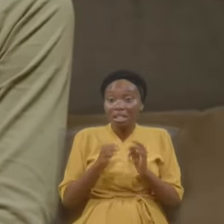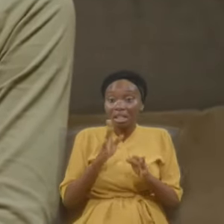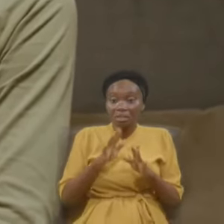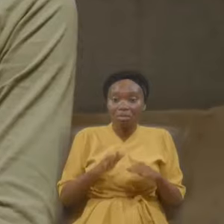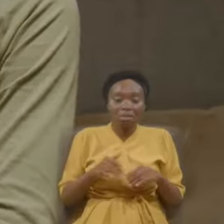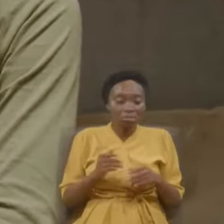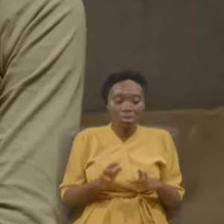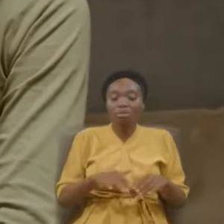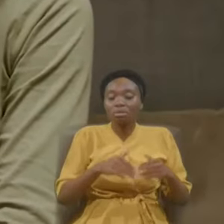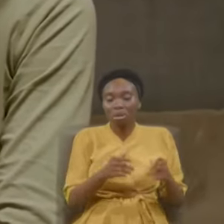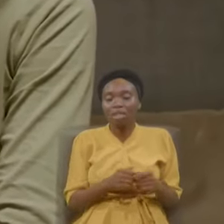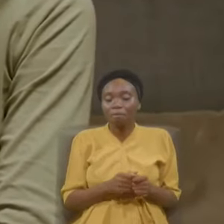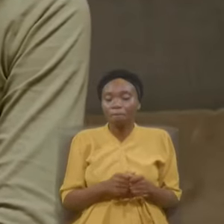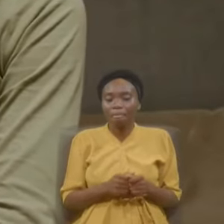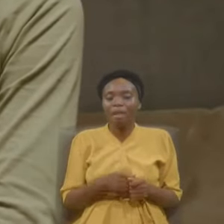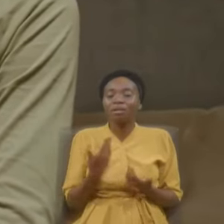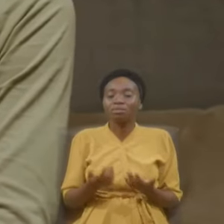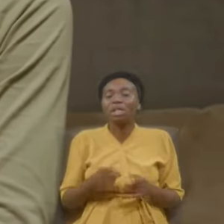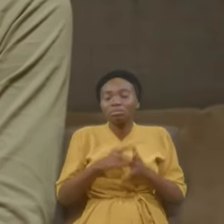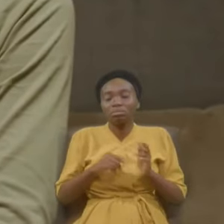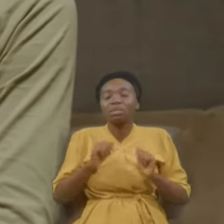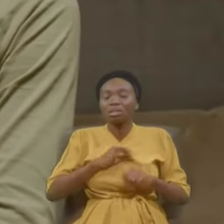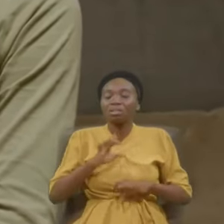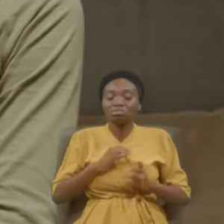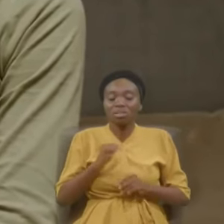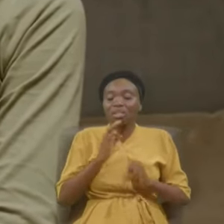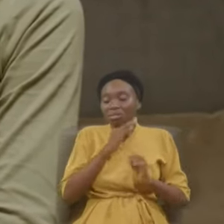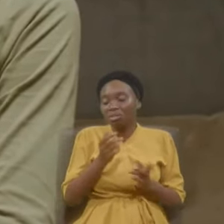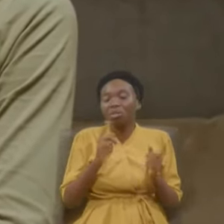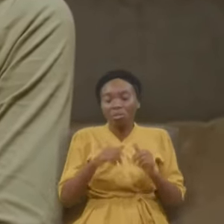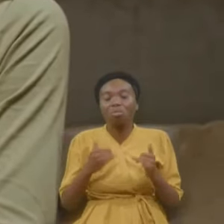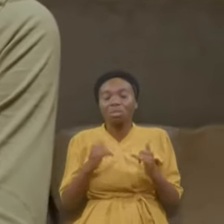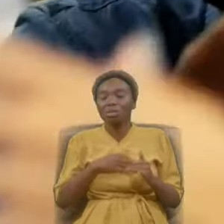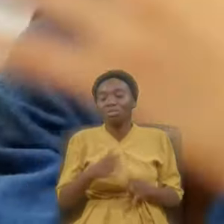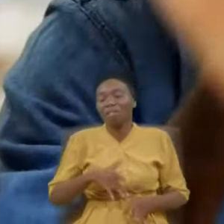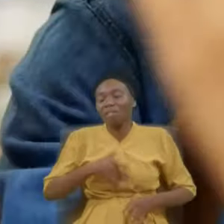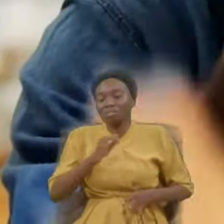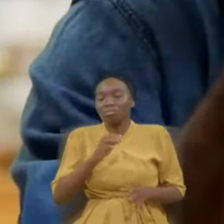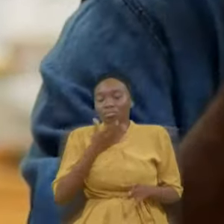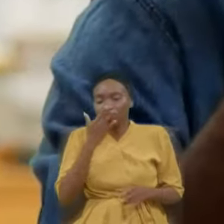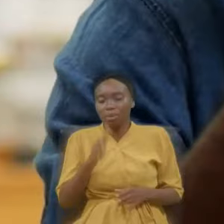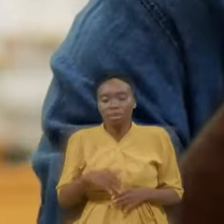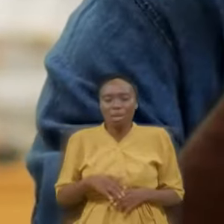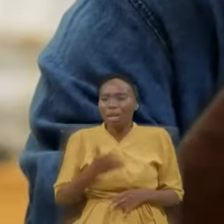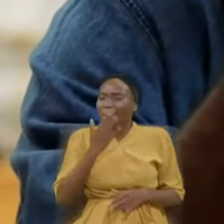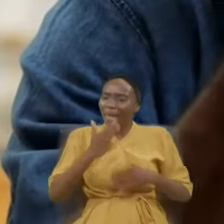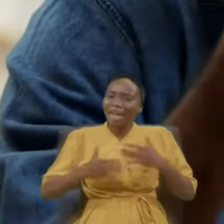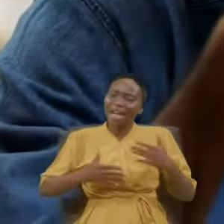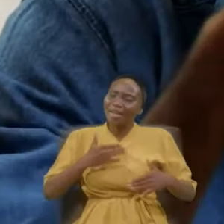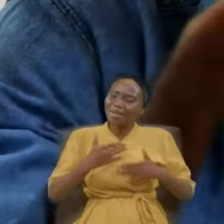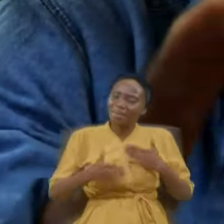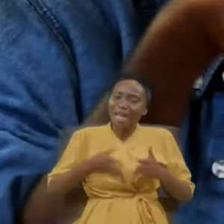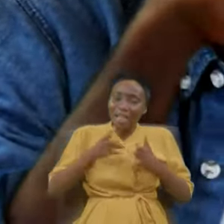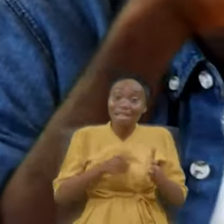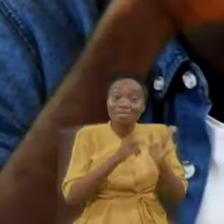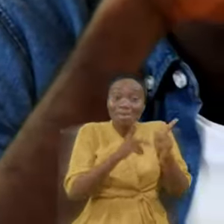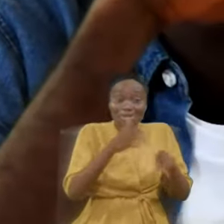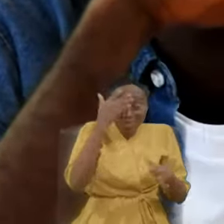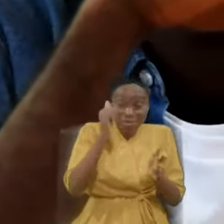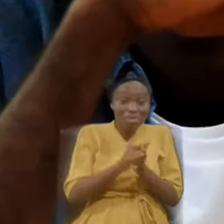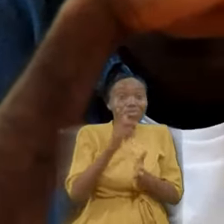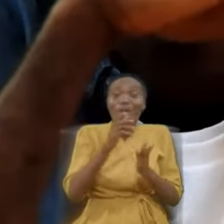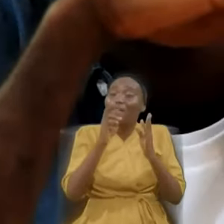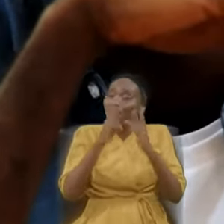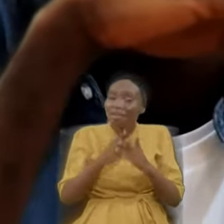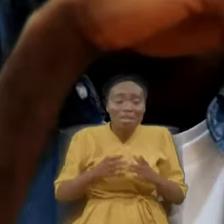the card. And what can I do if I don't come now? I'll be feeling guilty. Be excited. Let this fellow know that he's very